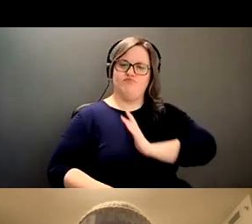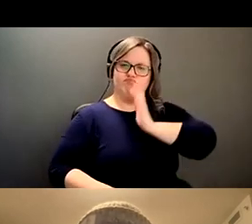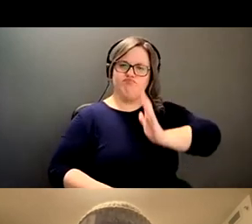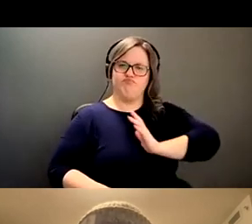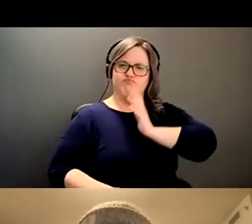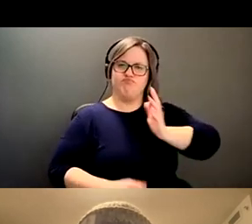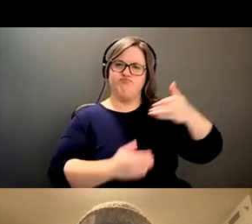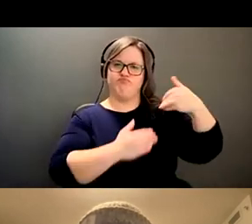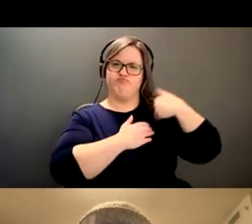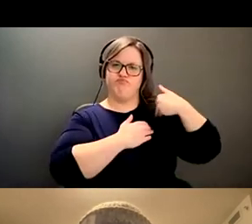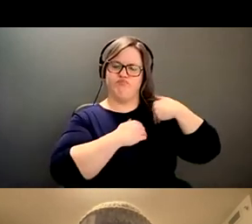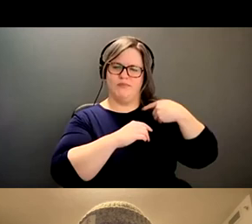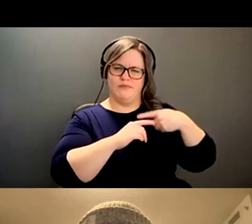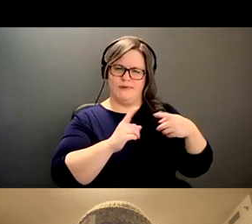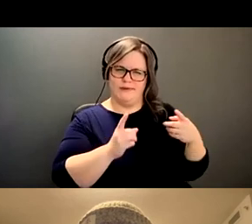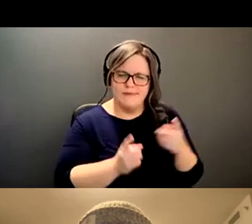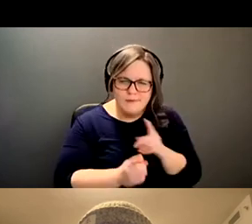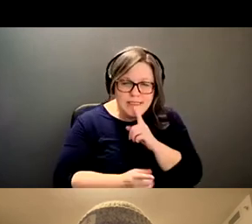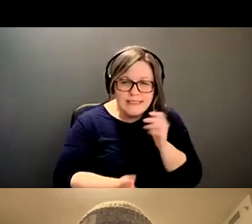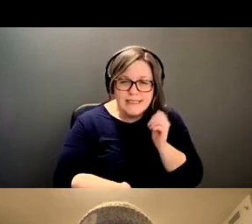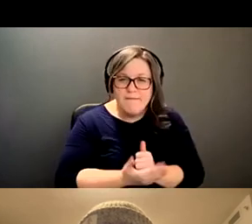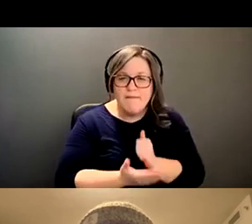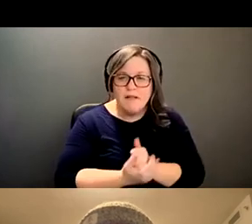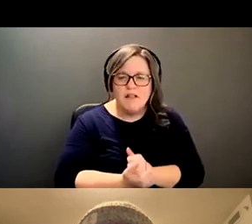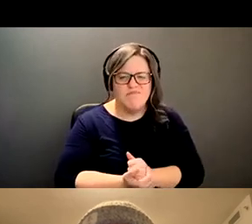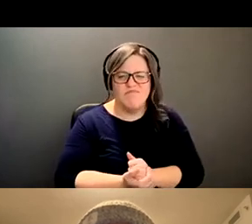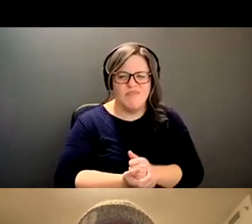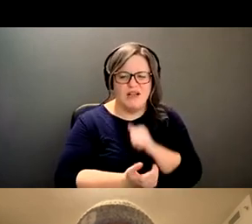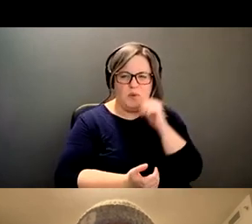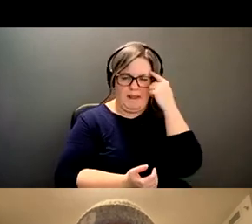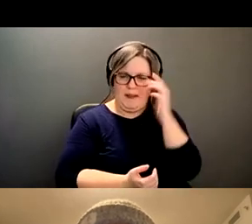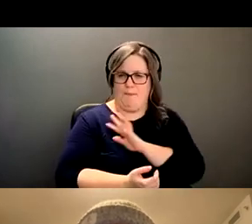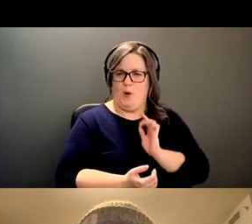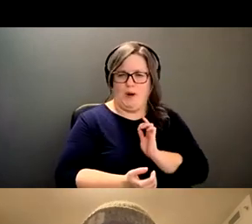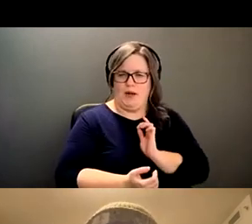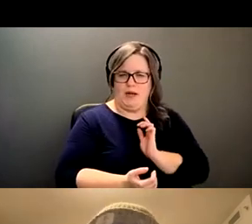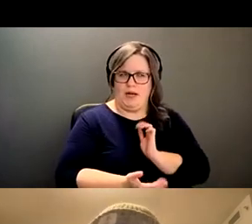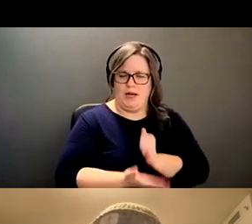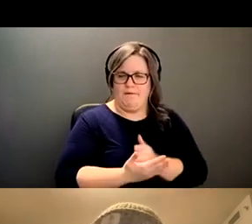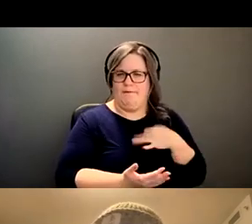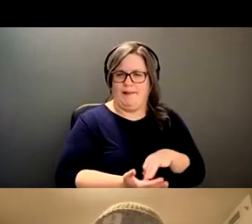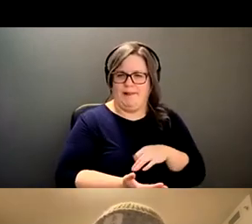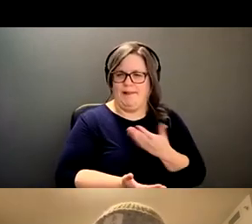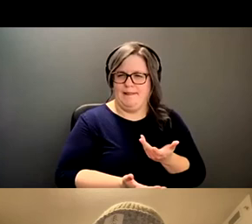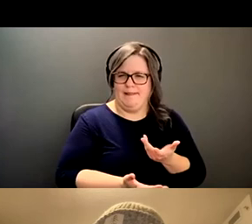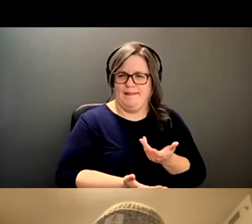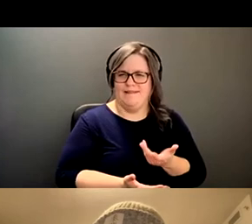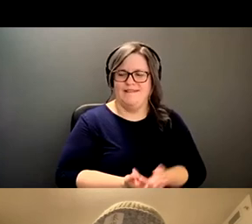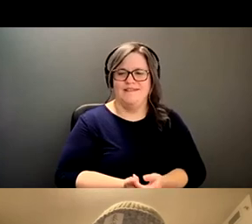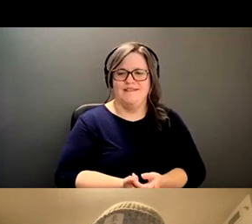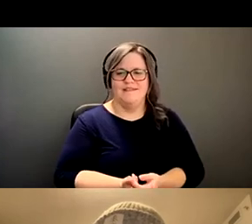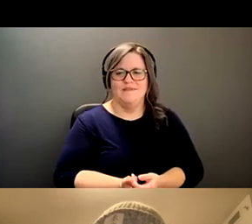So yeah, I don't even think like boards are a great decision either. I mean, what would it be